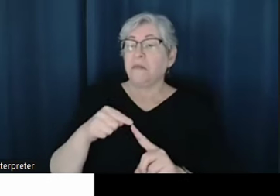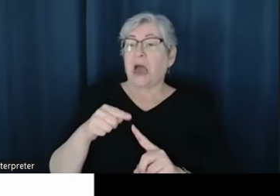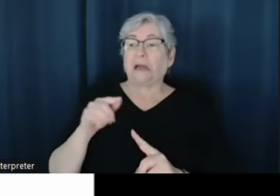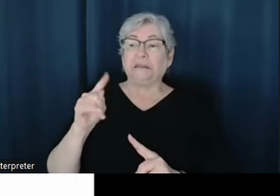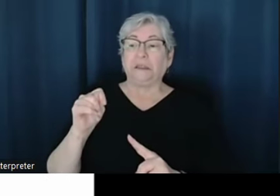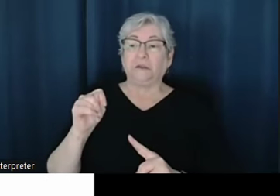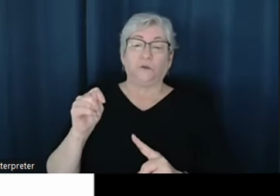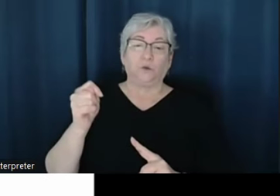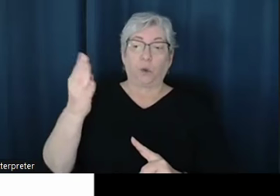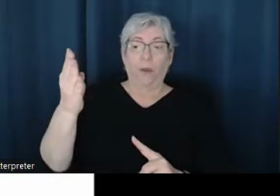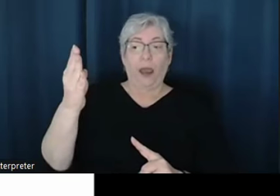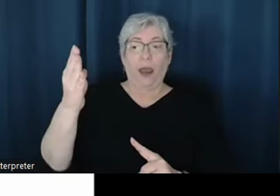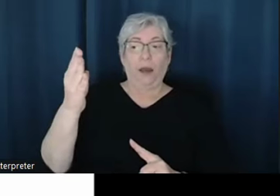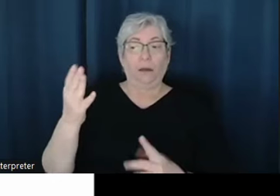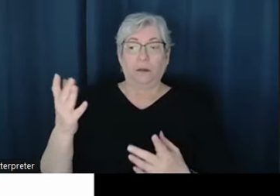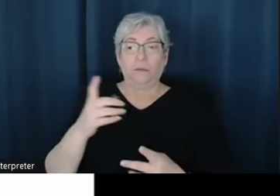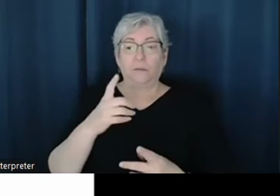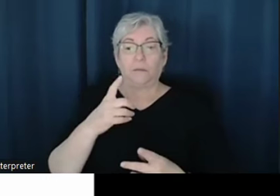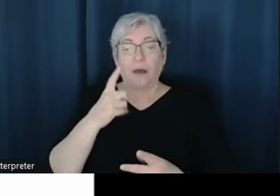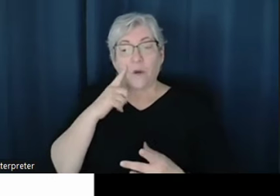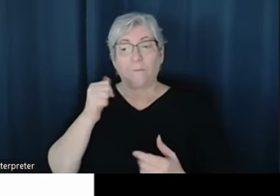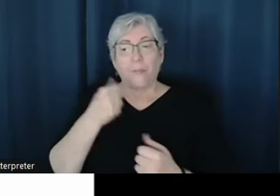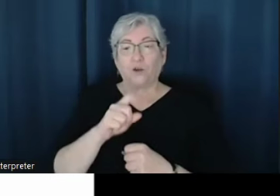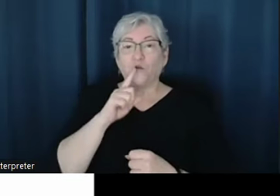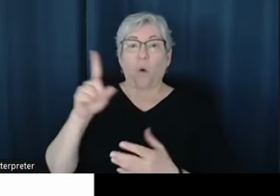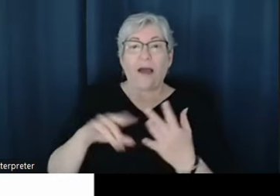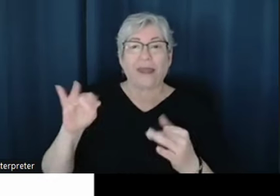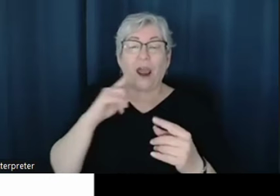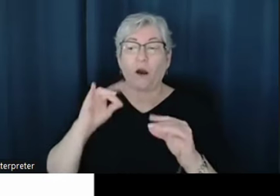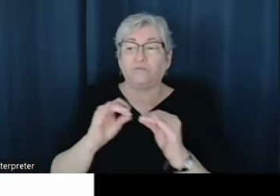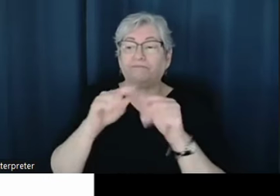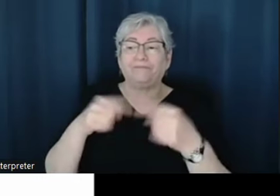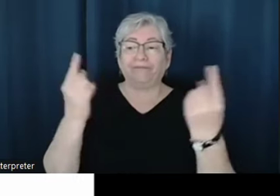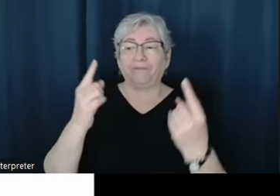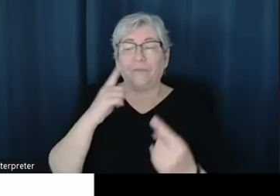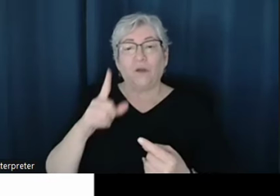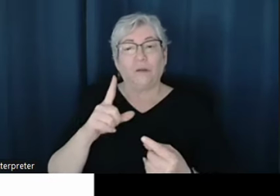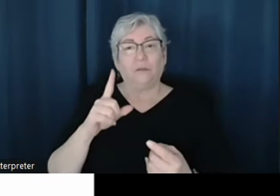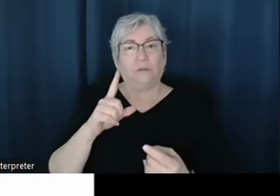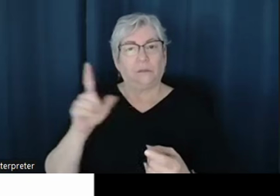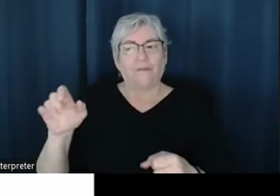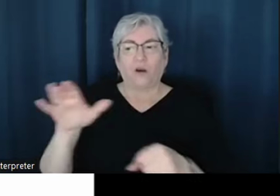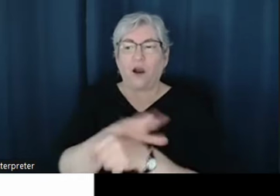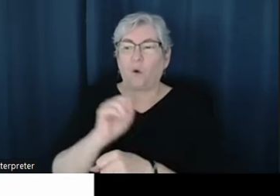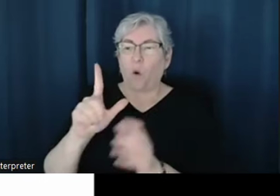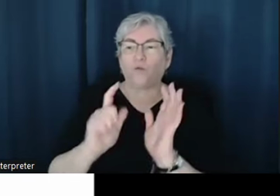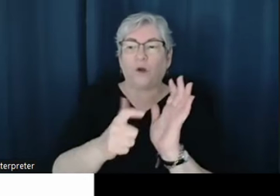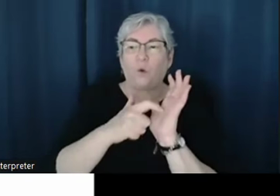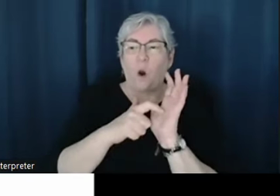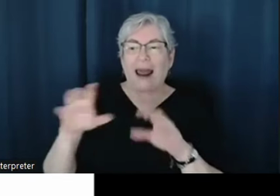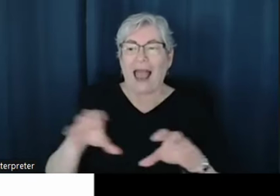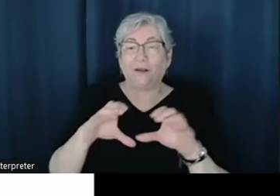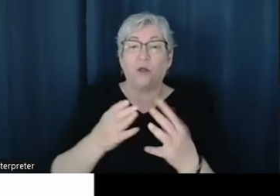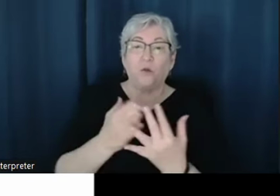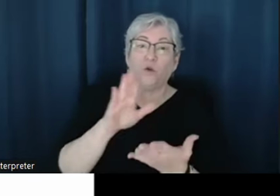bad. You have to make sure that whatever it is they are doing covers all of their required activities, whether it's through the